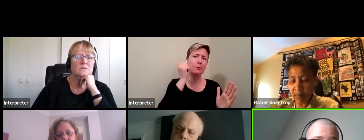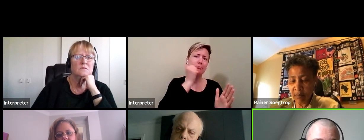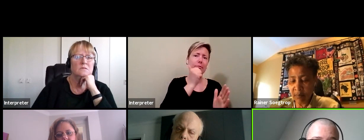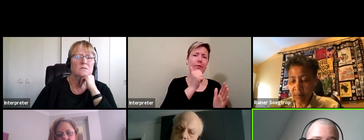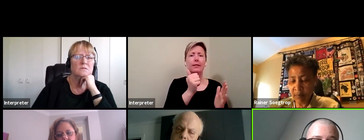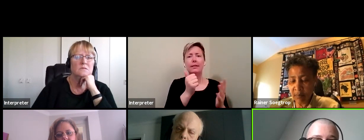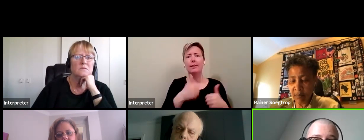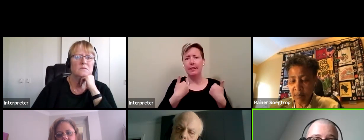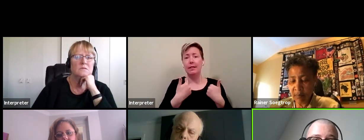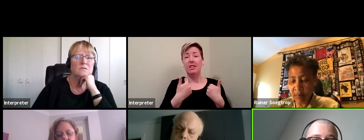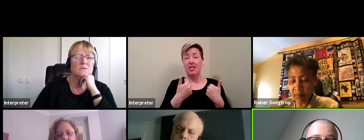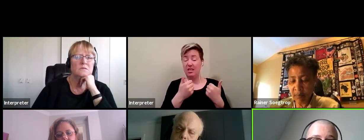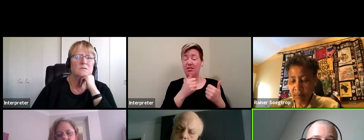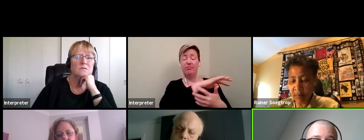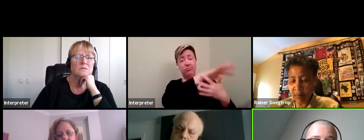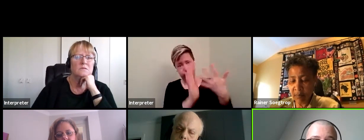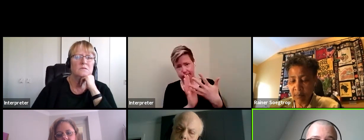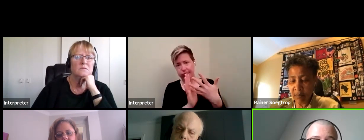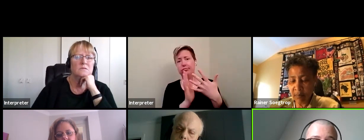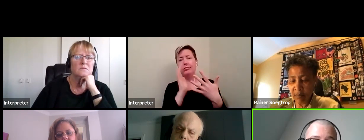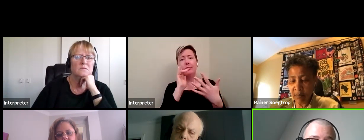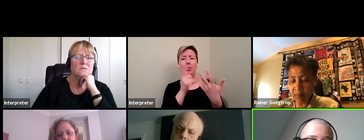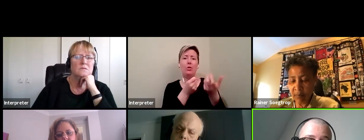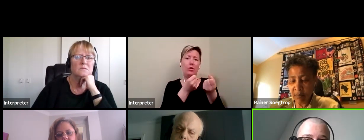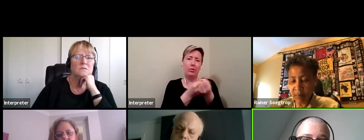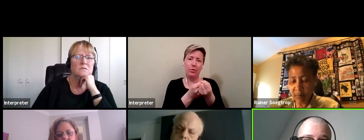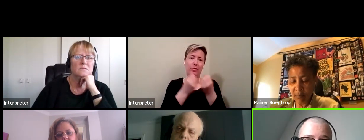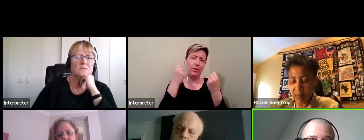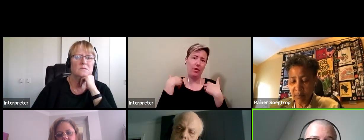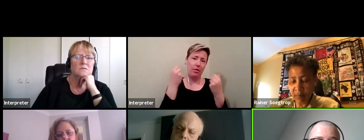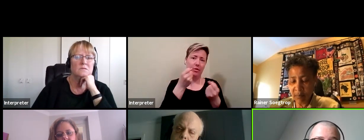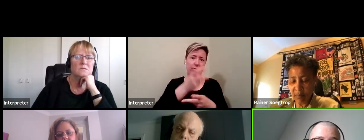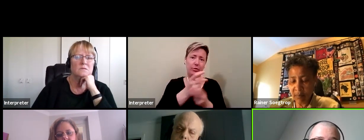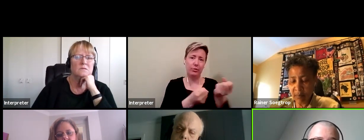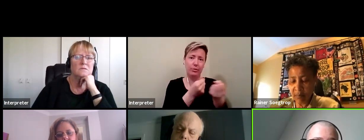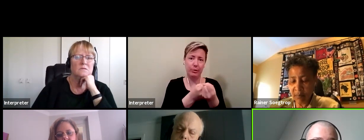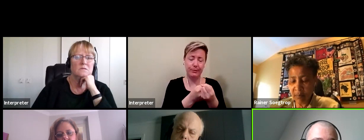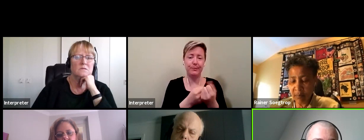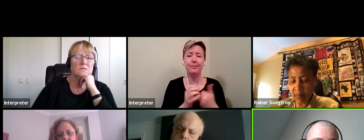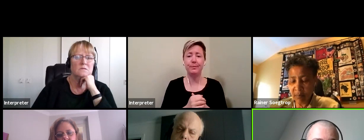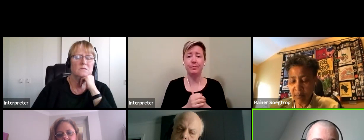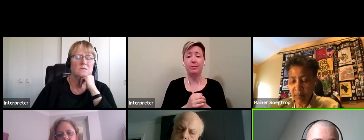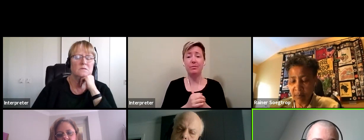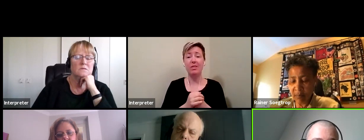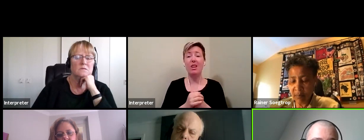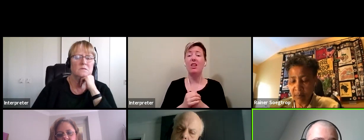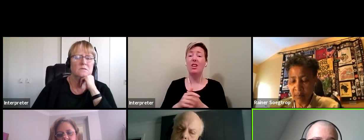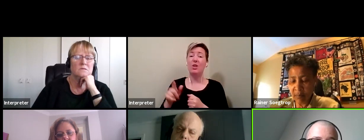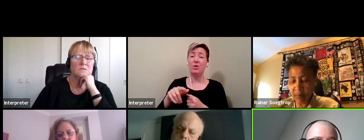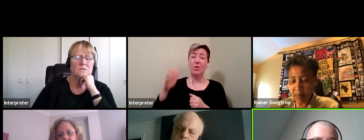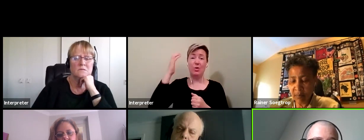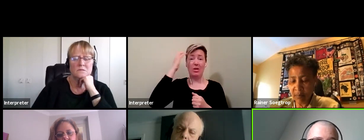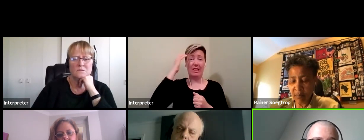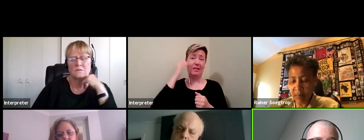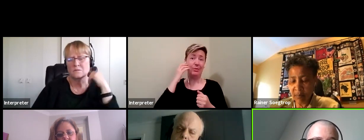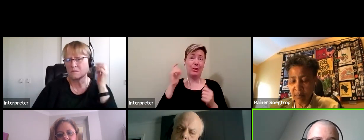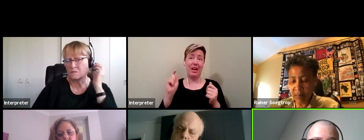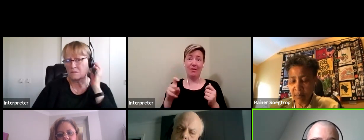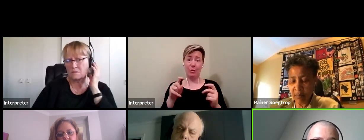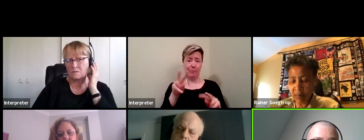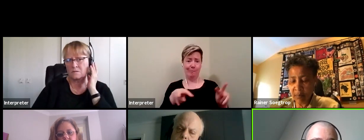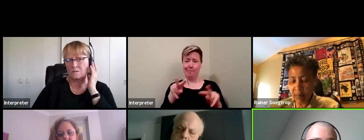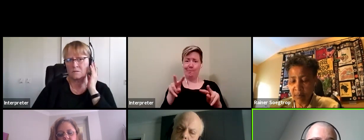receiving critical care. And the triage protocol has the effect of including value-based judgments about disability and the quality of life,